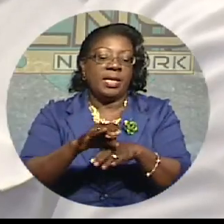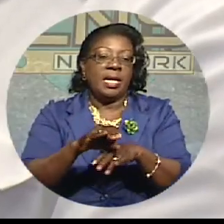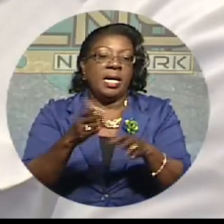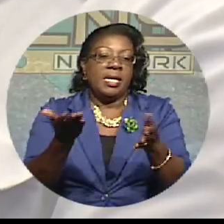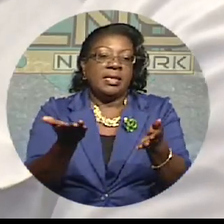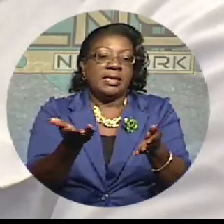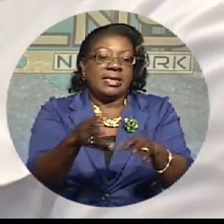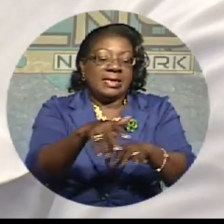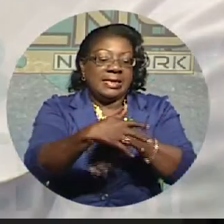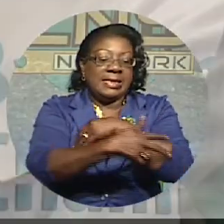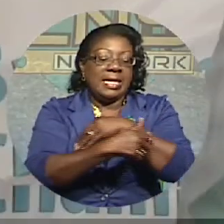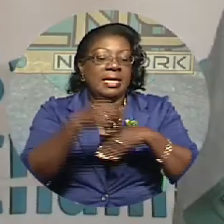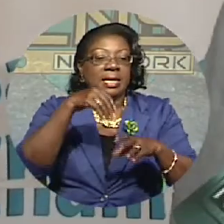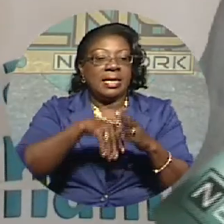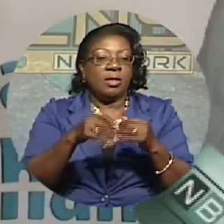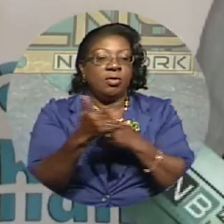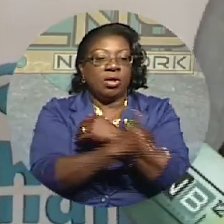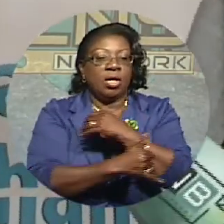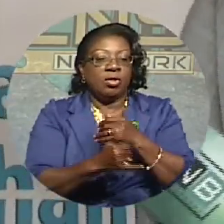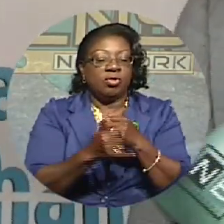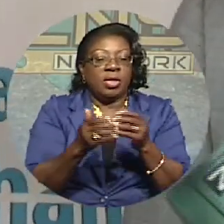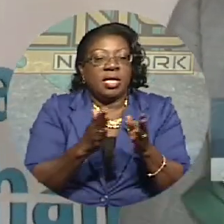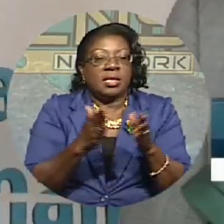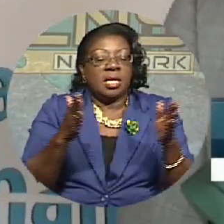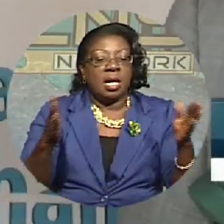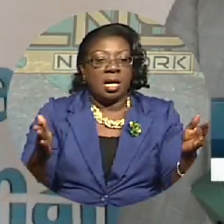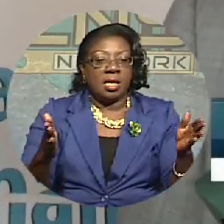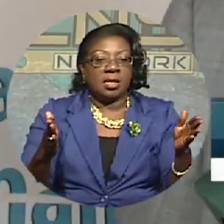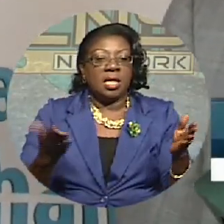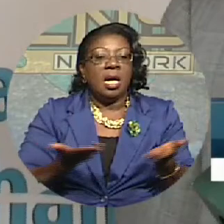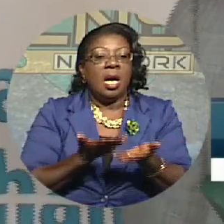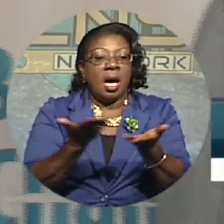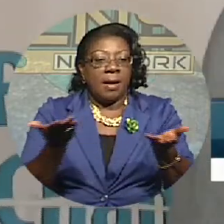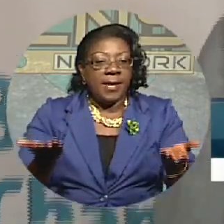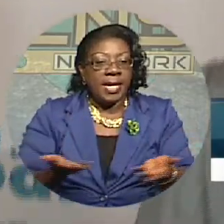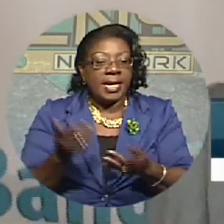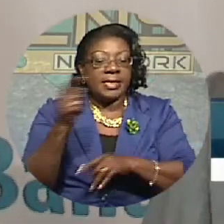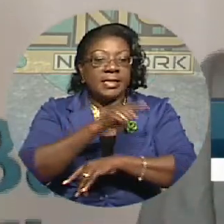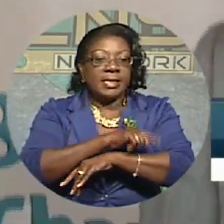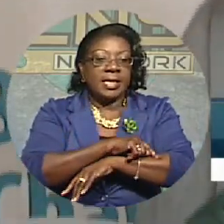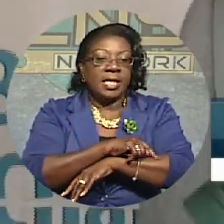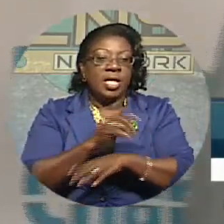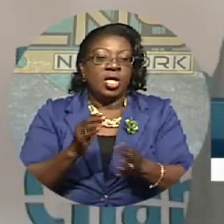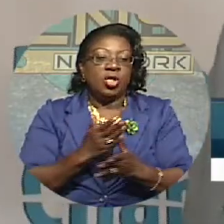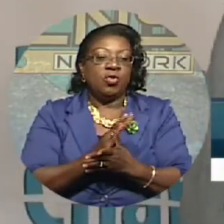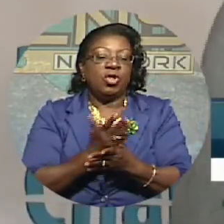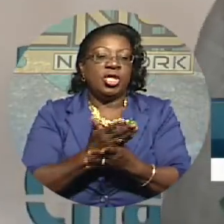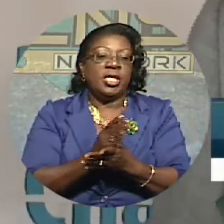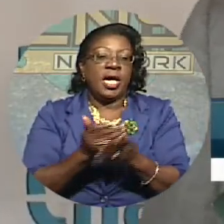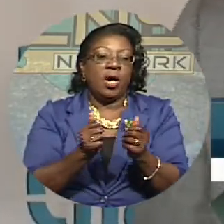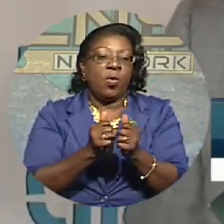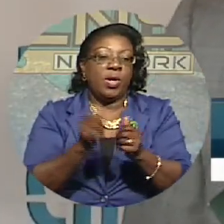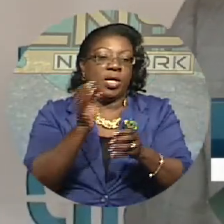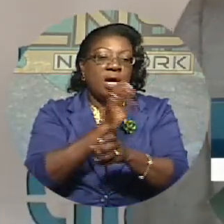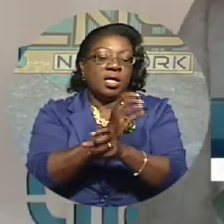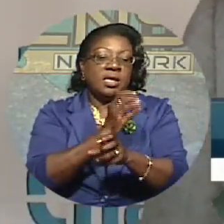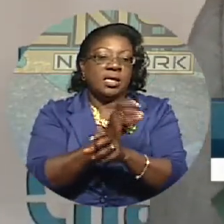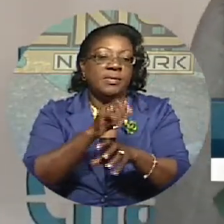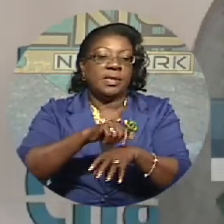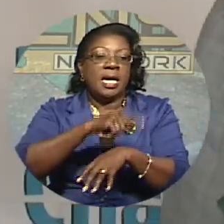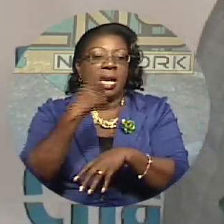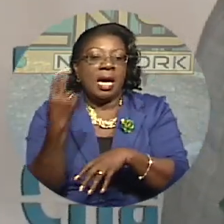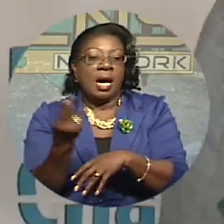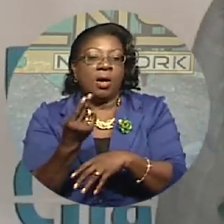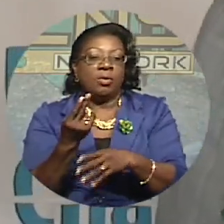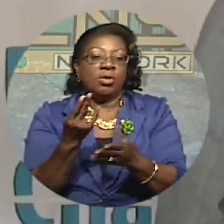significant. I'm here today to share with customs colleagues and partners from other administrations how the